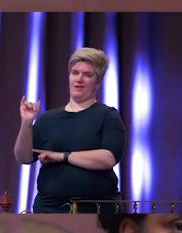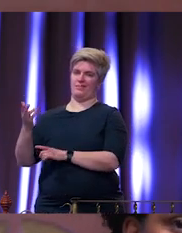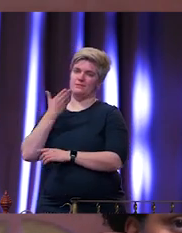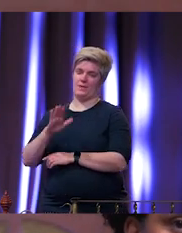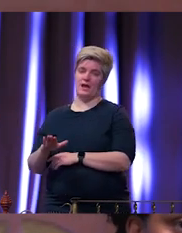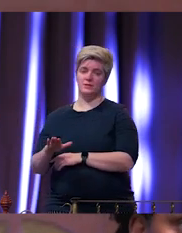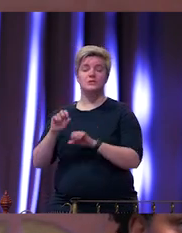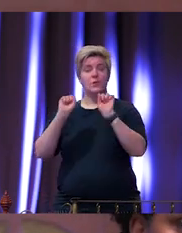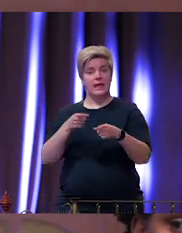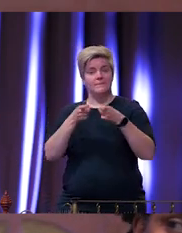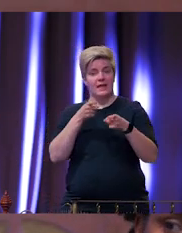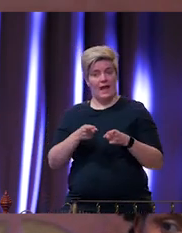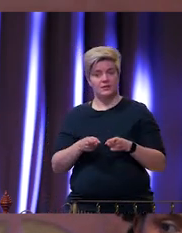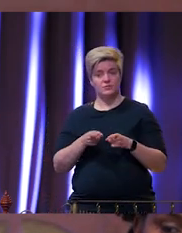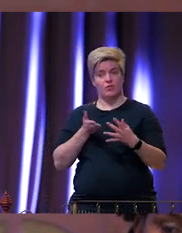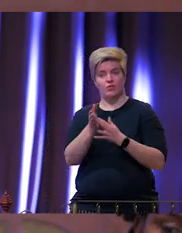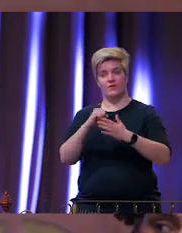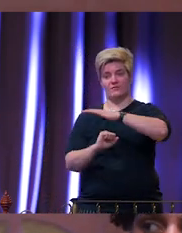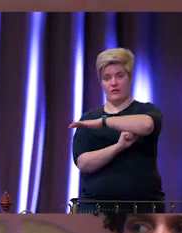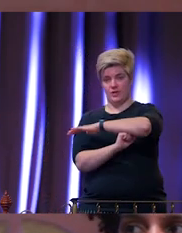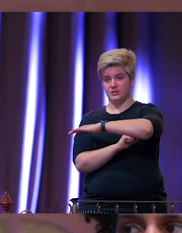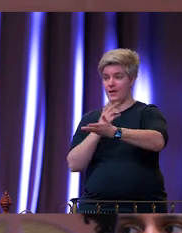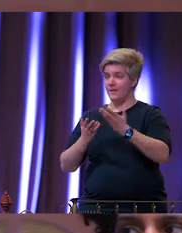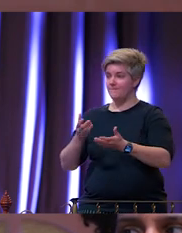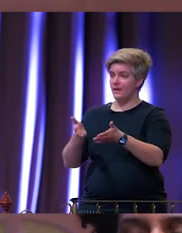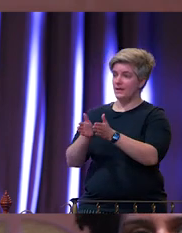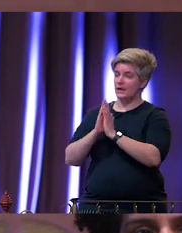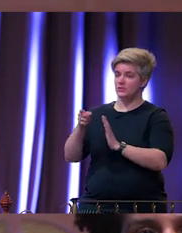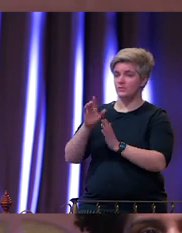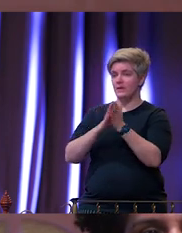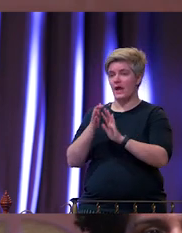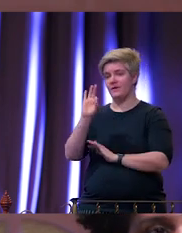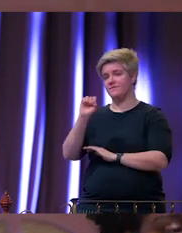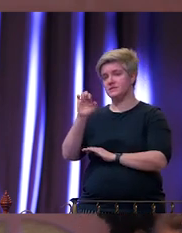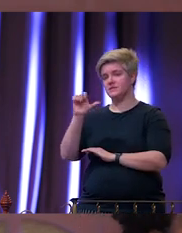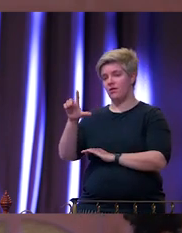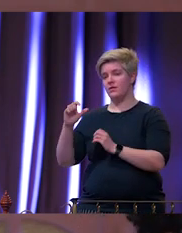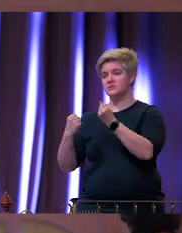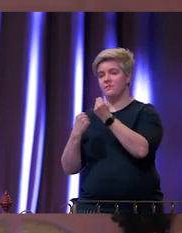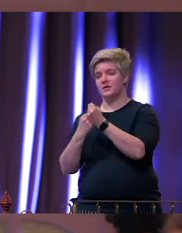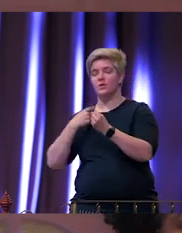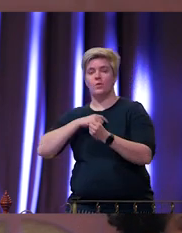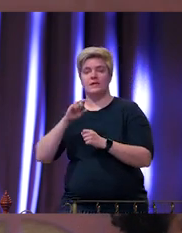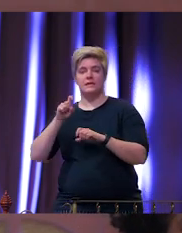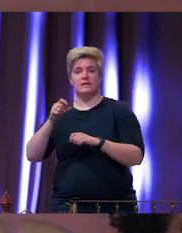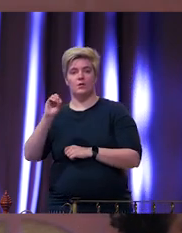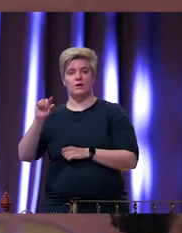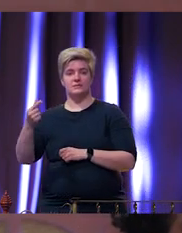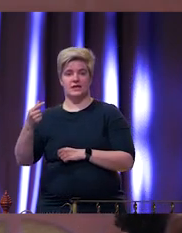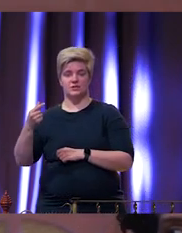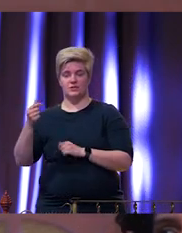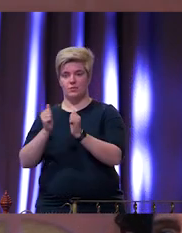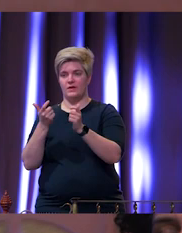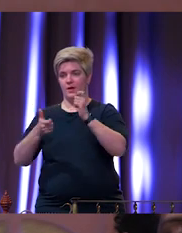be handled, but a foundation might ask you to get a fiscal sponsor, because we need an organization with a bigger size budget. I'm not going to go into